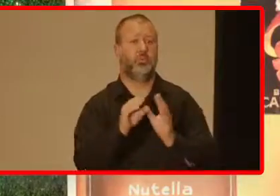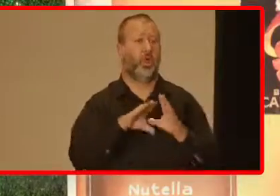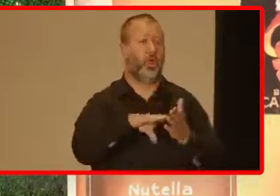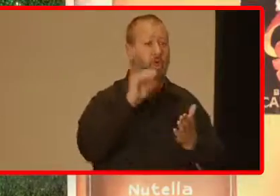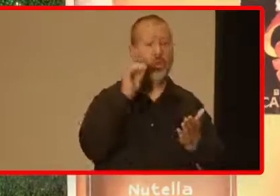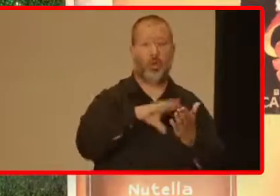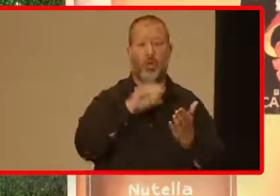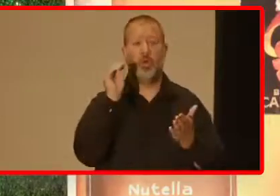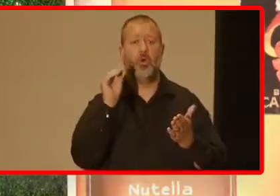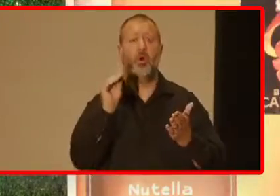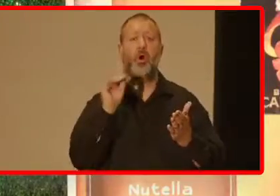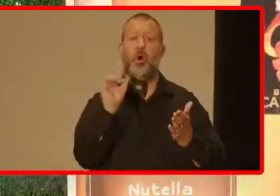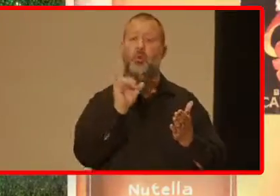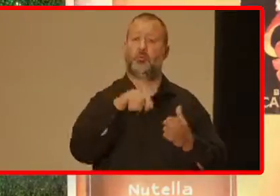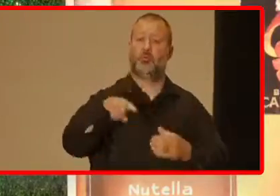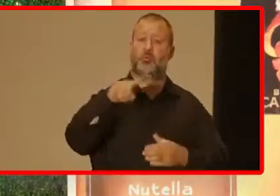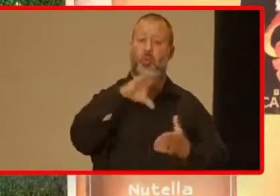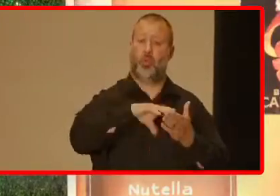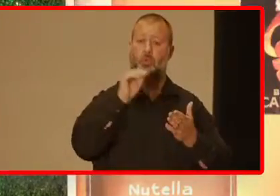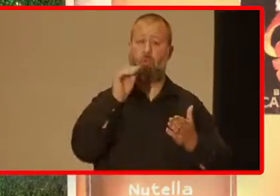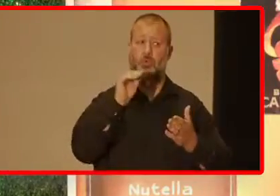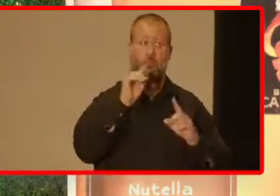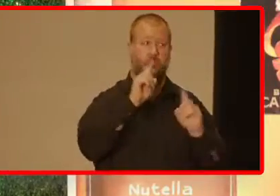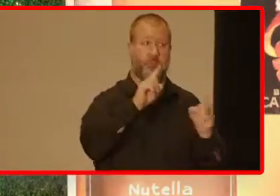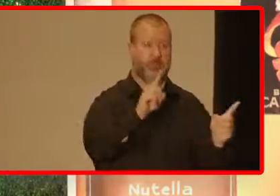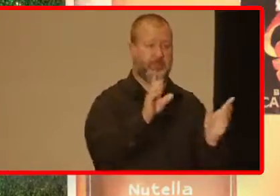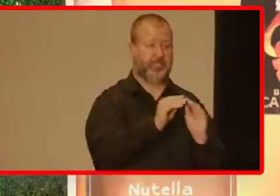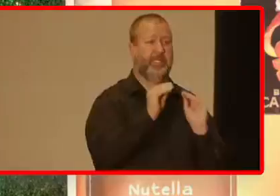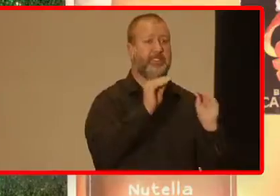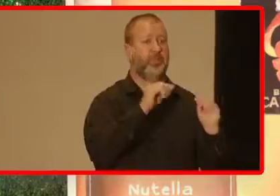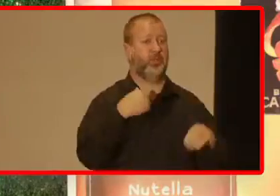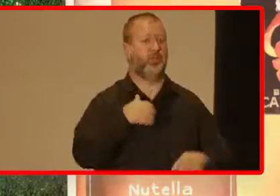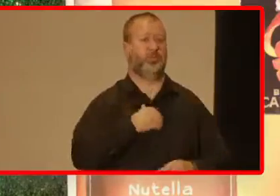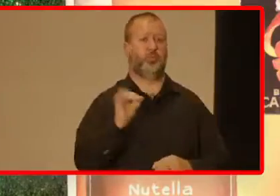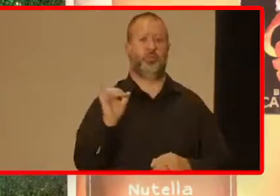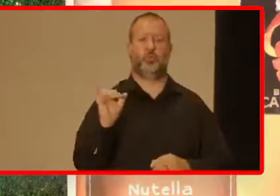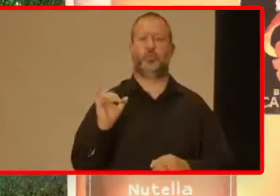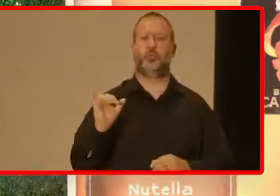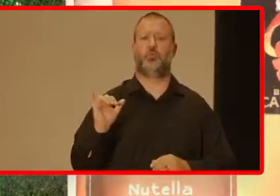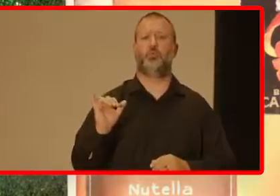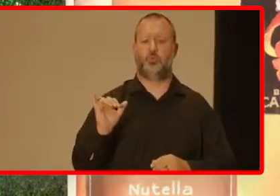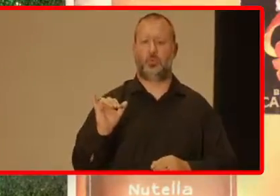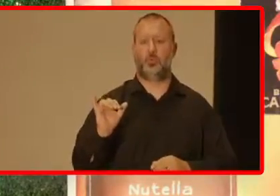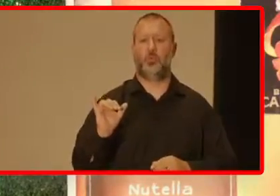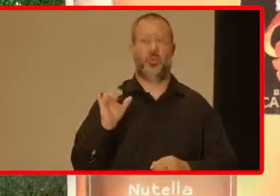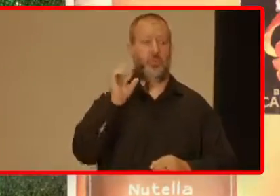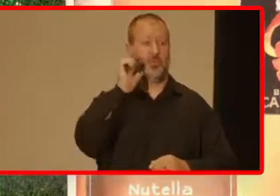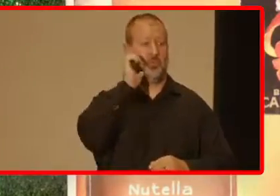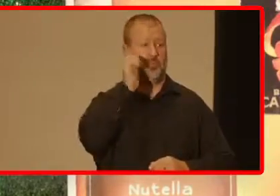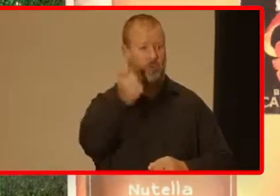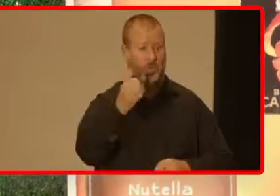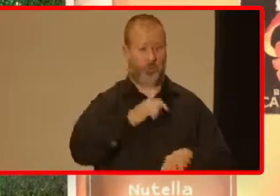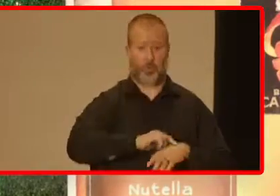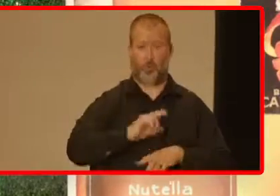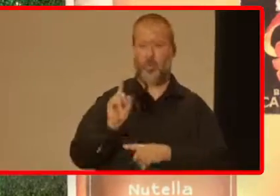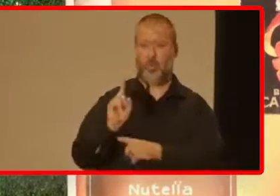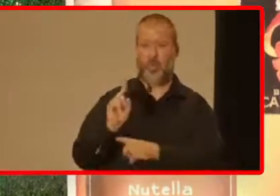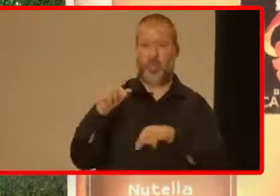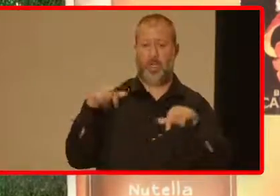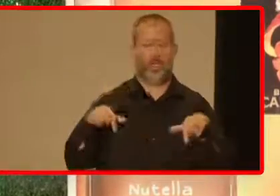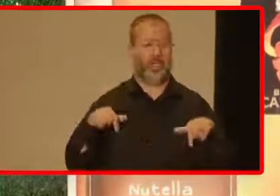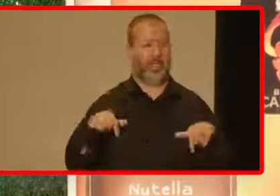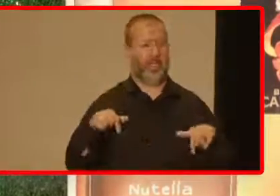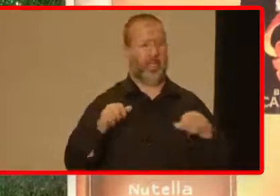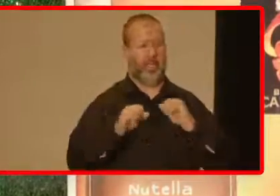It's also about you going to sessions and teaching us. At least tomorrow at 1 o'clock, this is